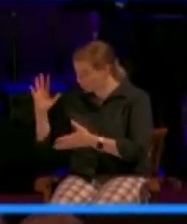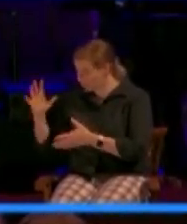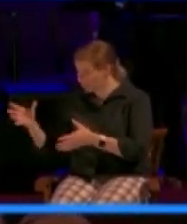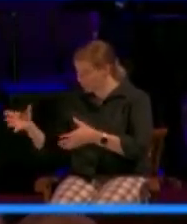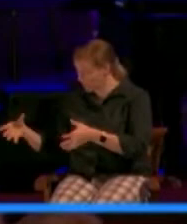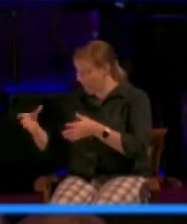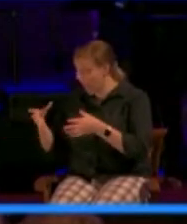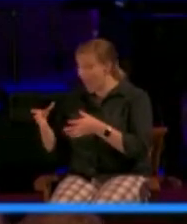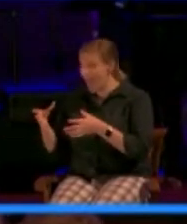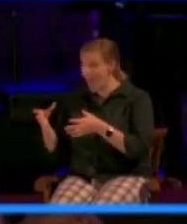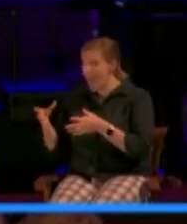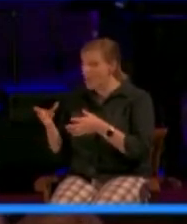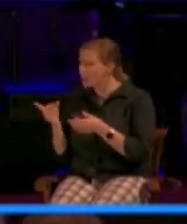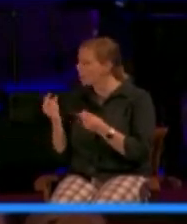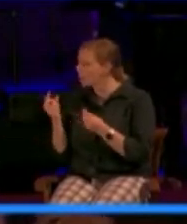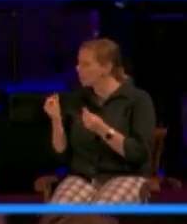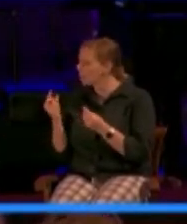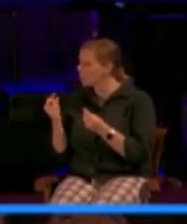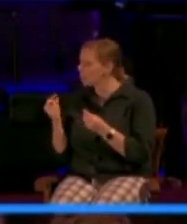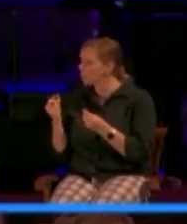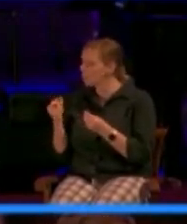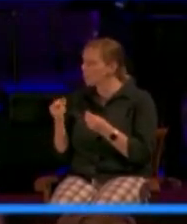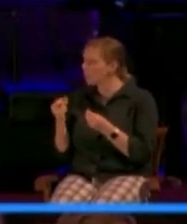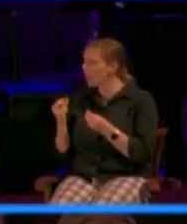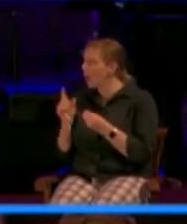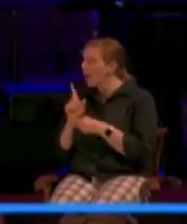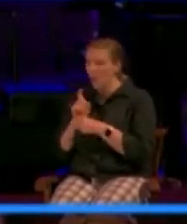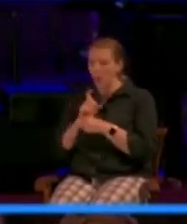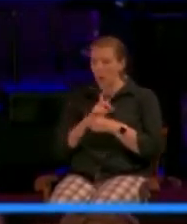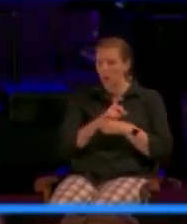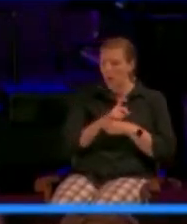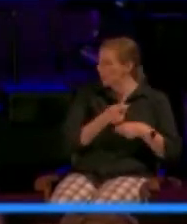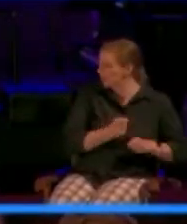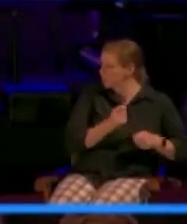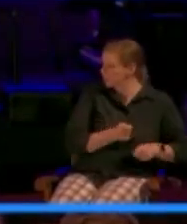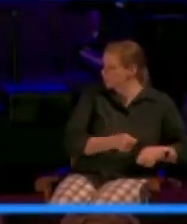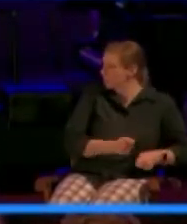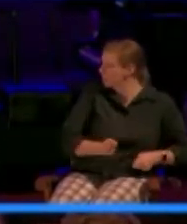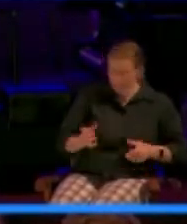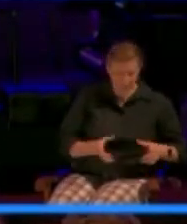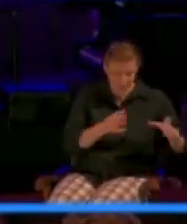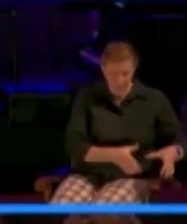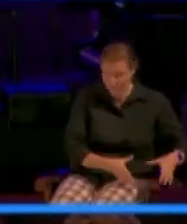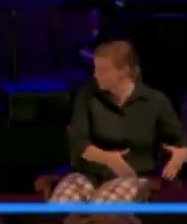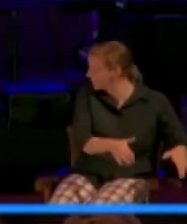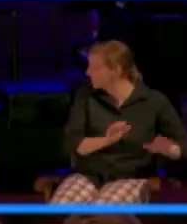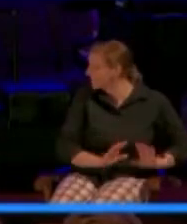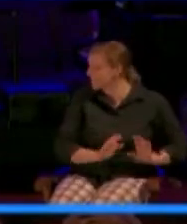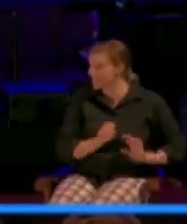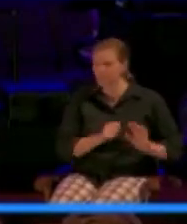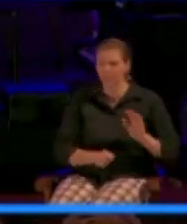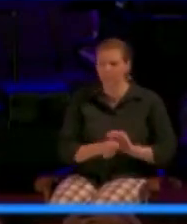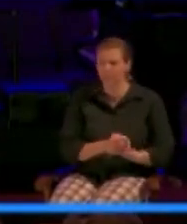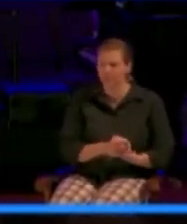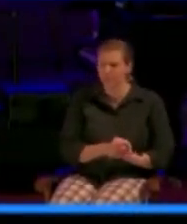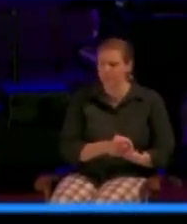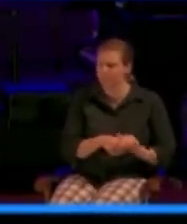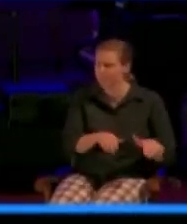again. So he digs the hole back, and he puts the money in it, and he covers it over with the treasure, whatever it was.